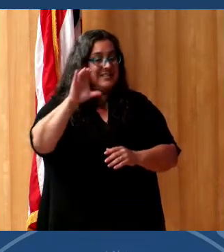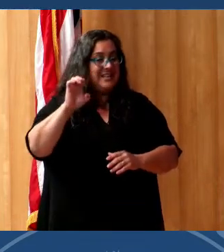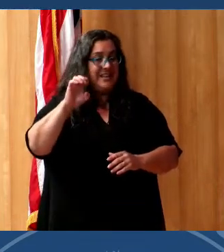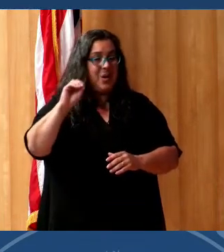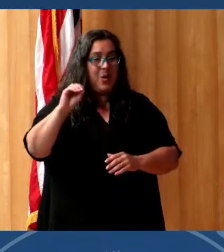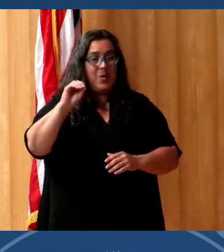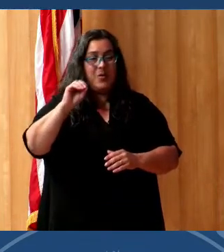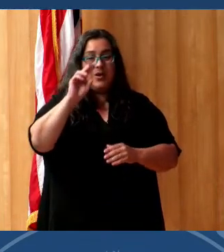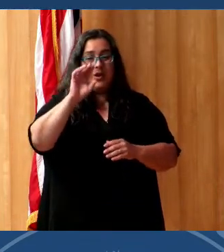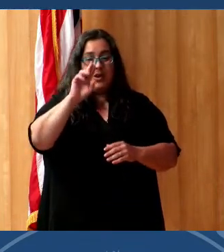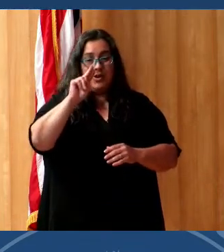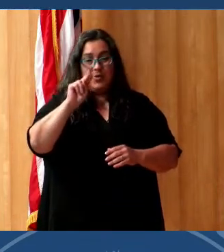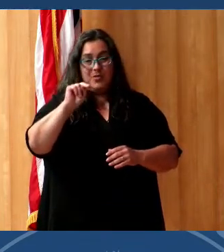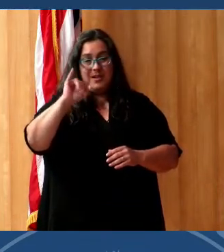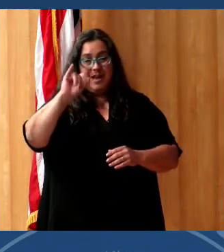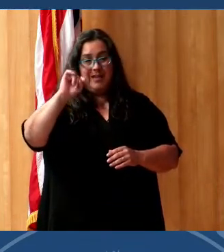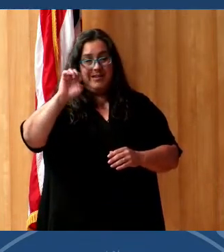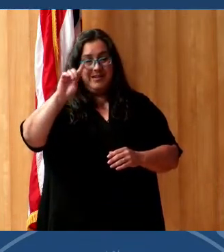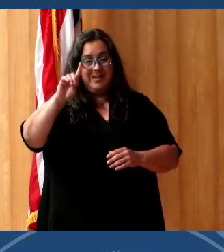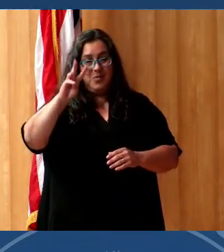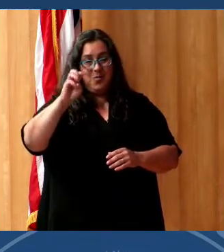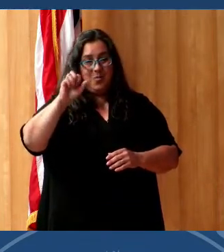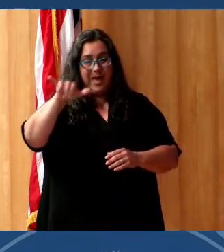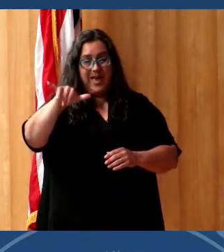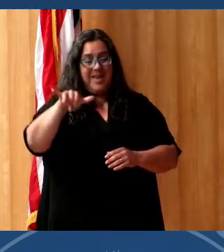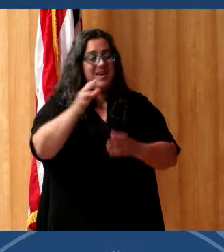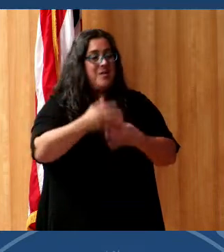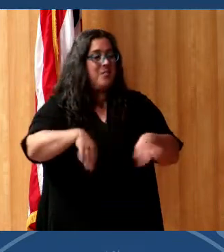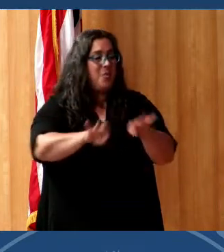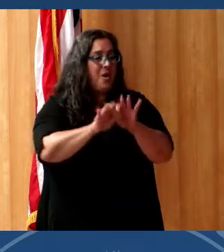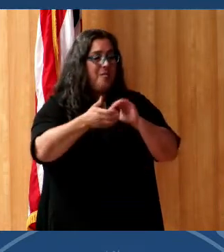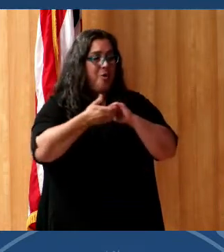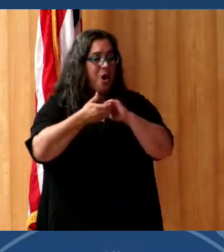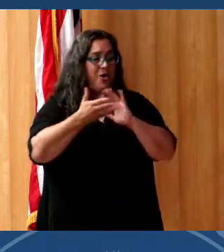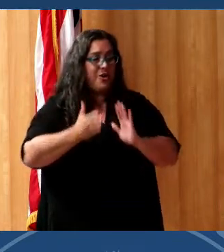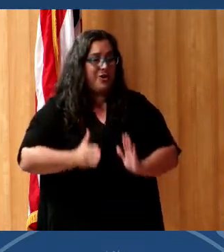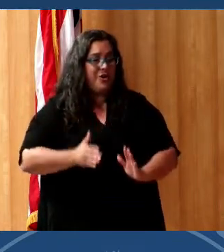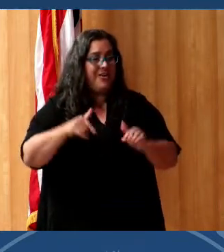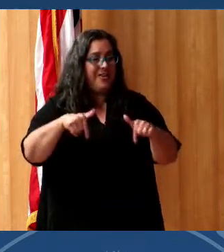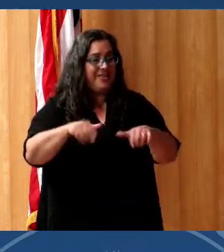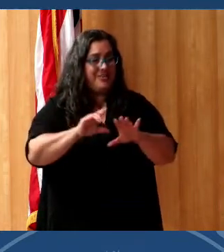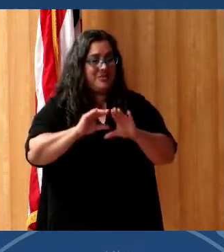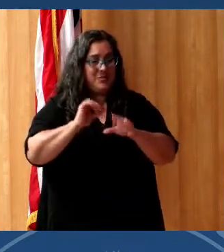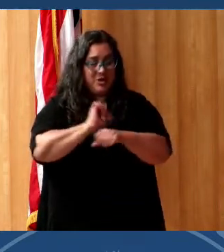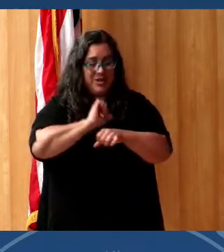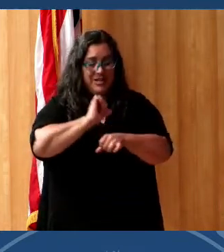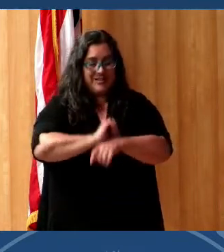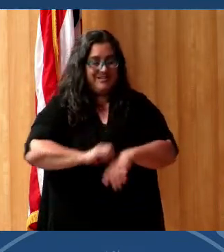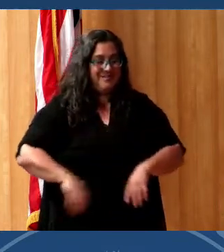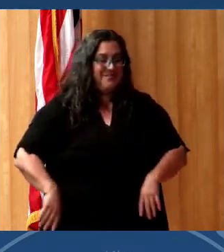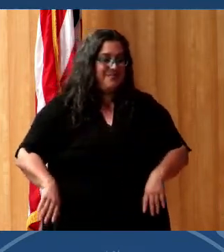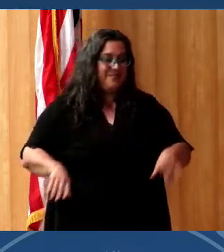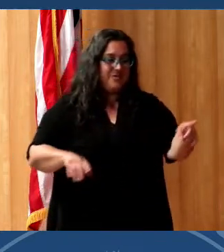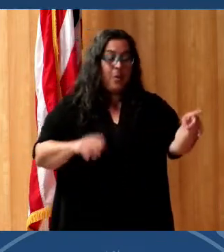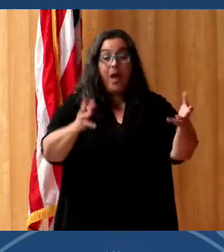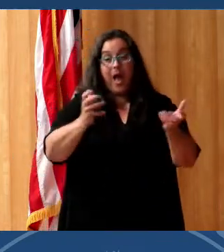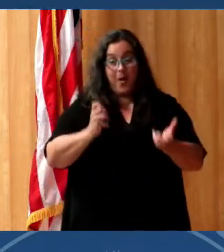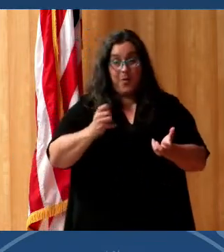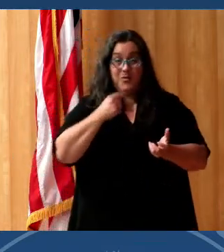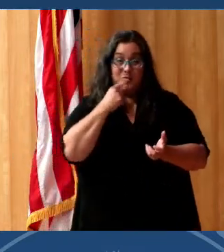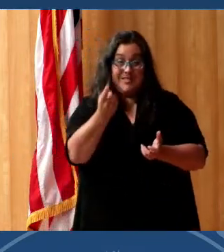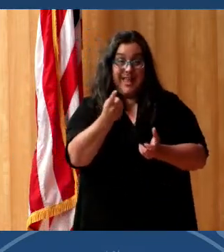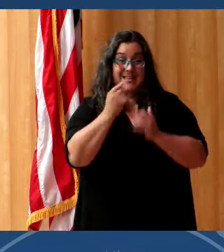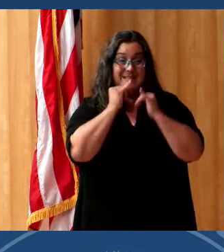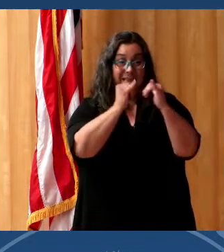Michelle, important partner in this work. Thank you. Thank you. I just want to echo